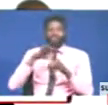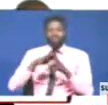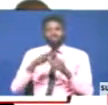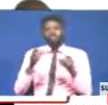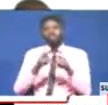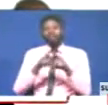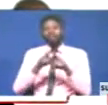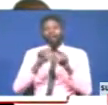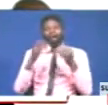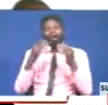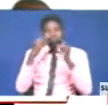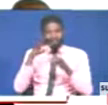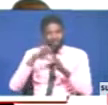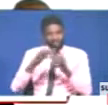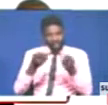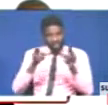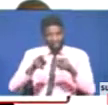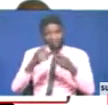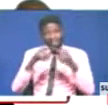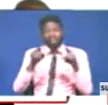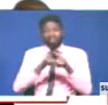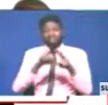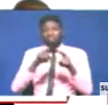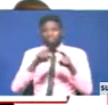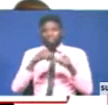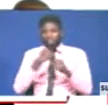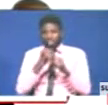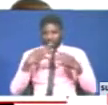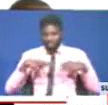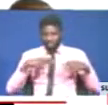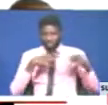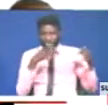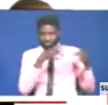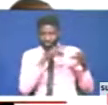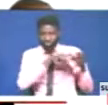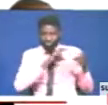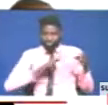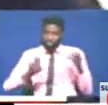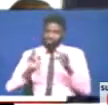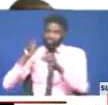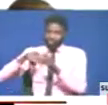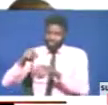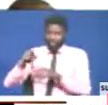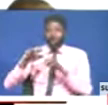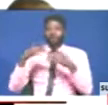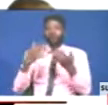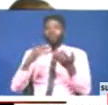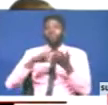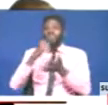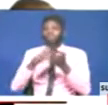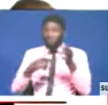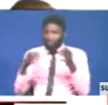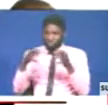place. But that has not moved people from one side to the other, and that has not redefined whether a side is majority or